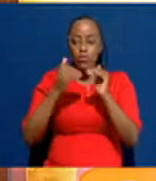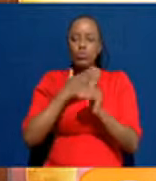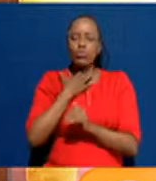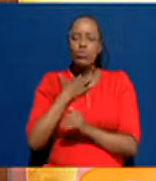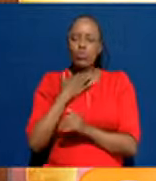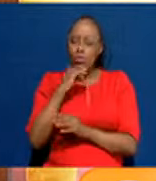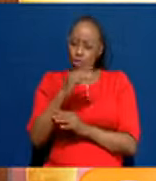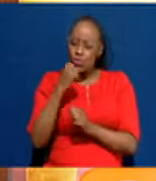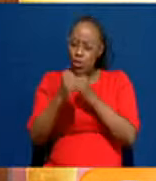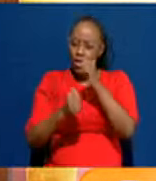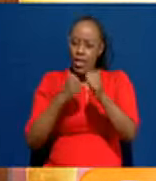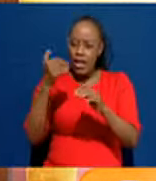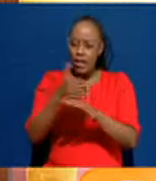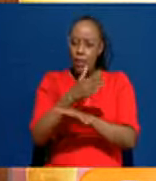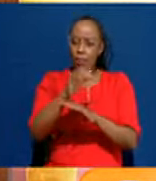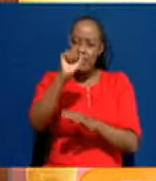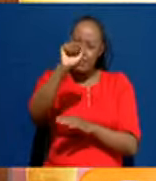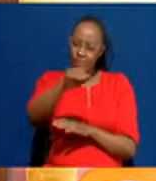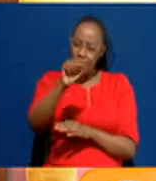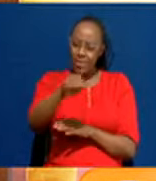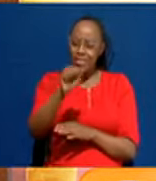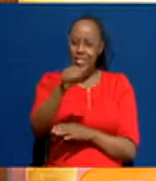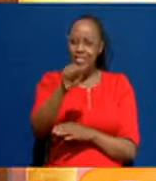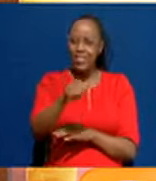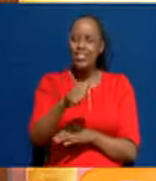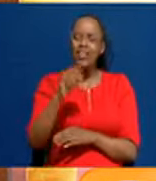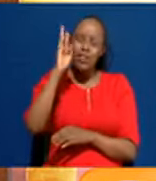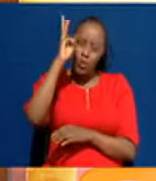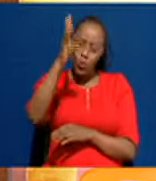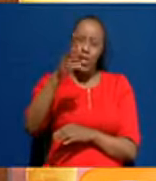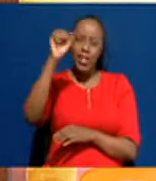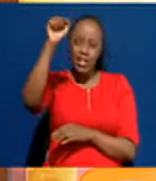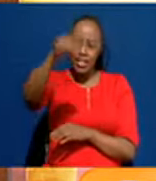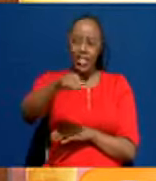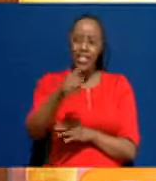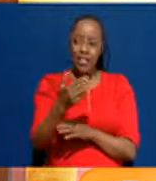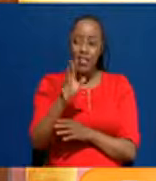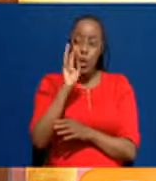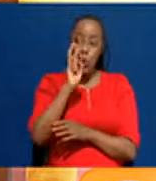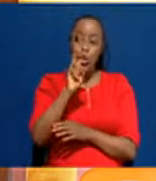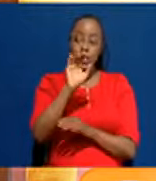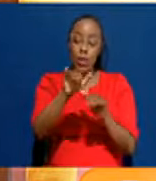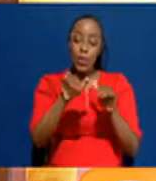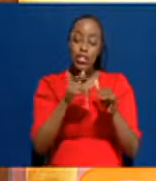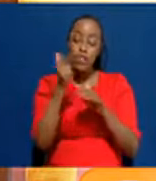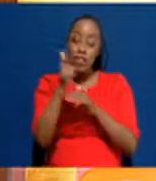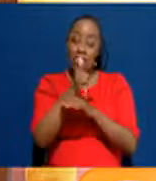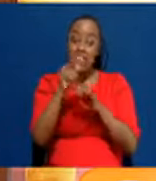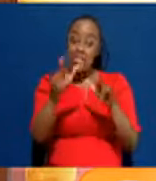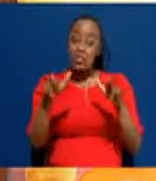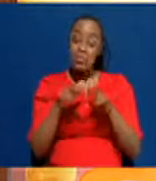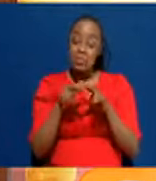marathon? Chef, absolutely, yes. I will. Utani watch, utani ita studio, so.